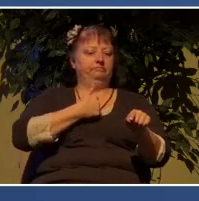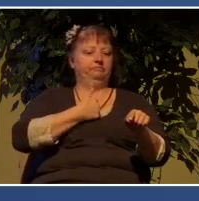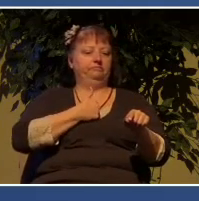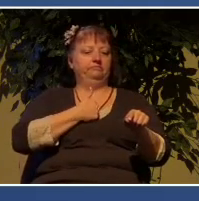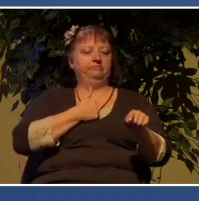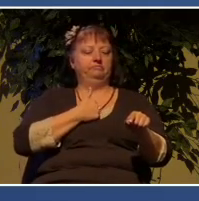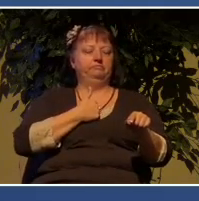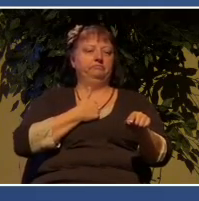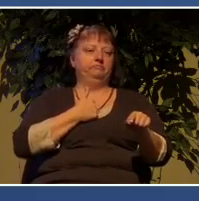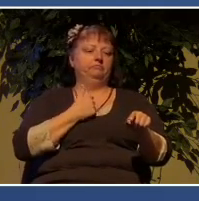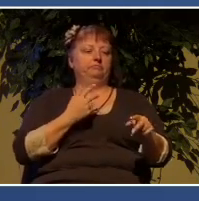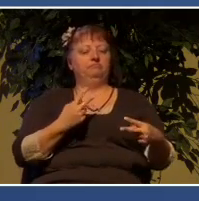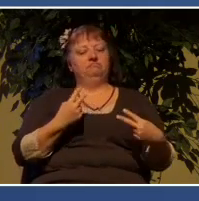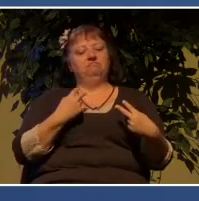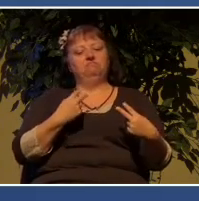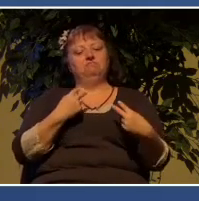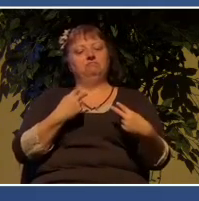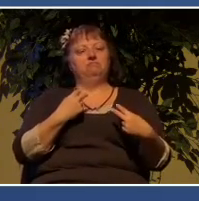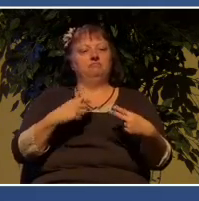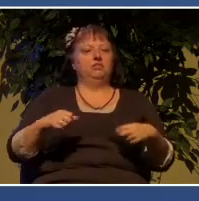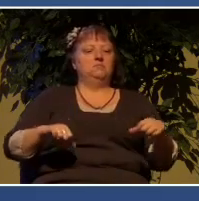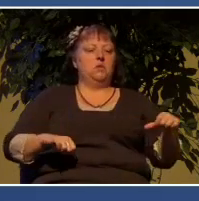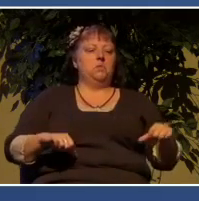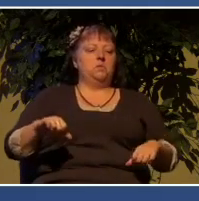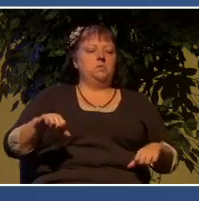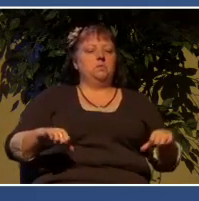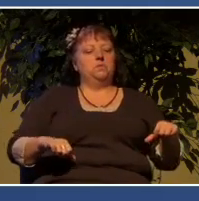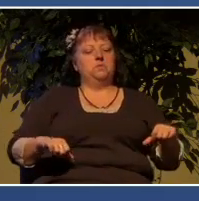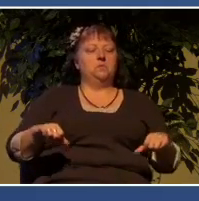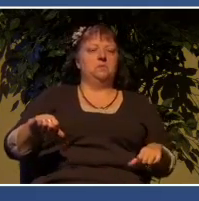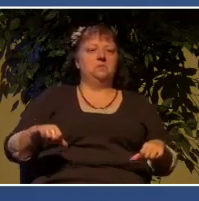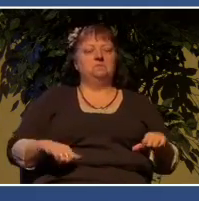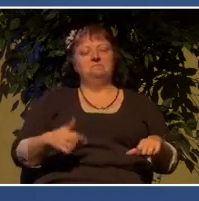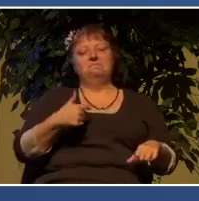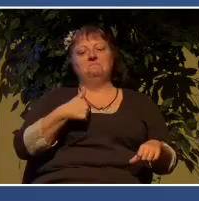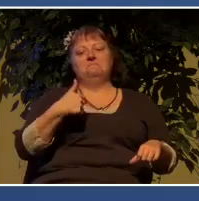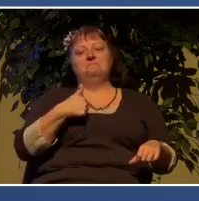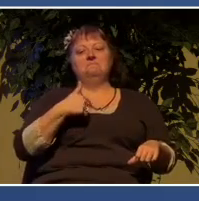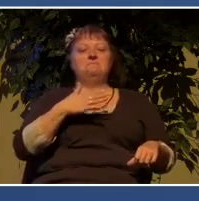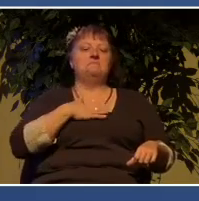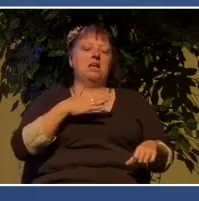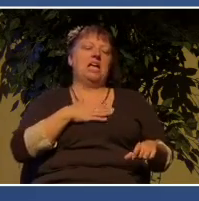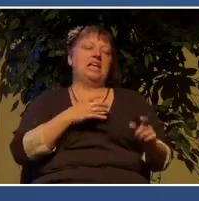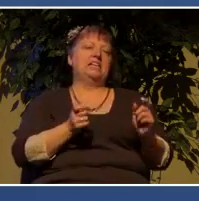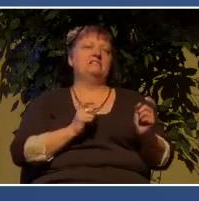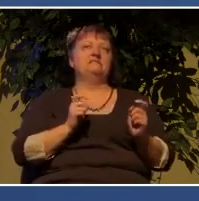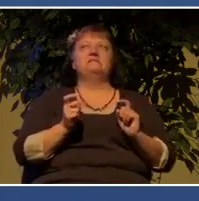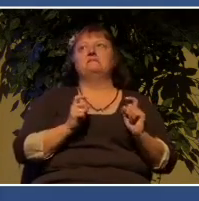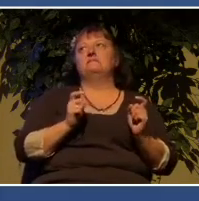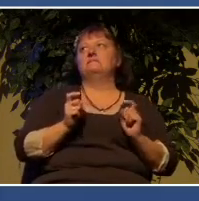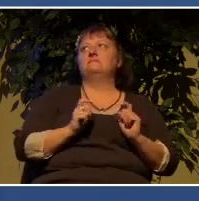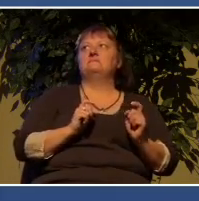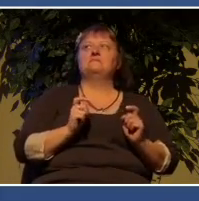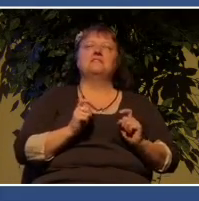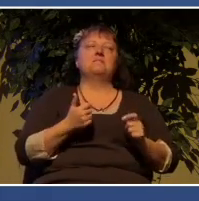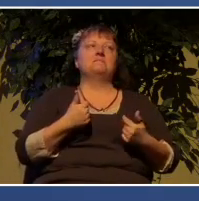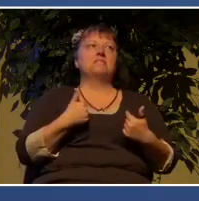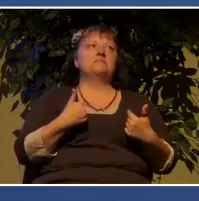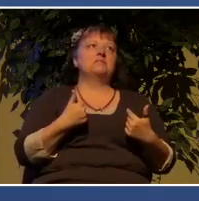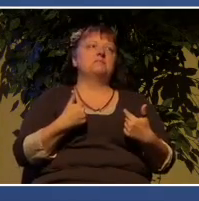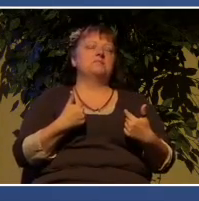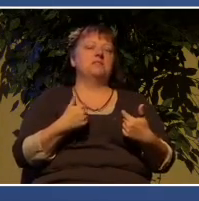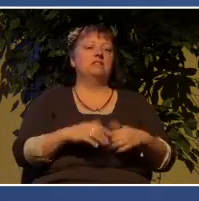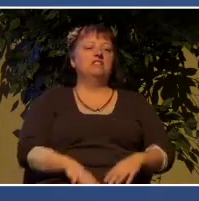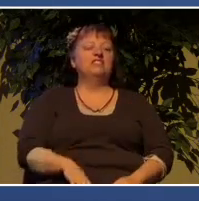self-aggrandizement. It becomes a way of boasting about my gifts. It's like giving a kid in